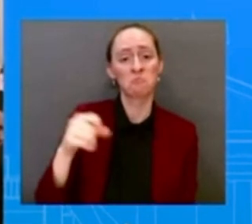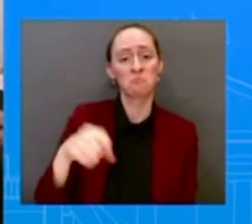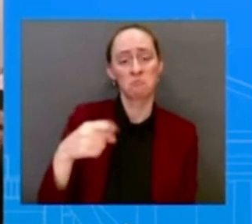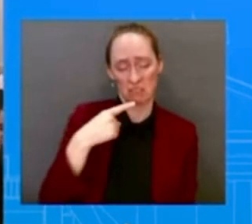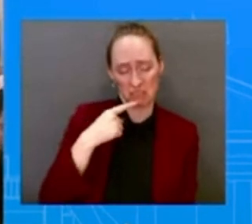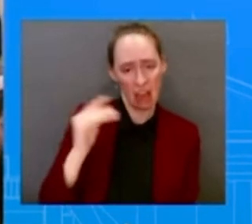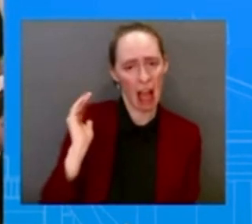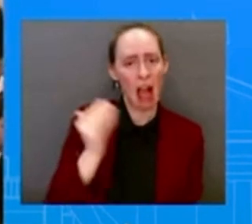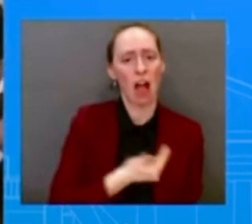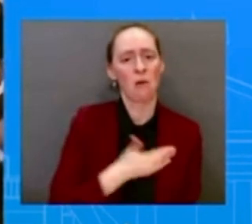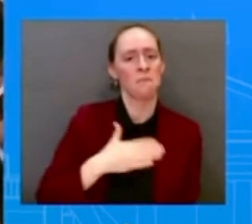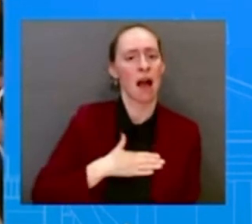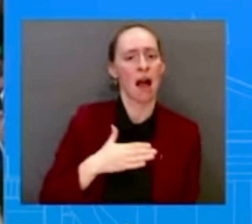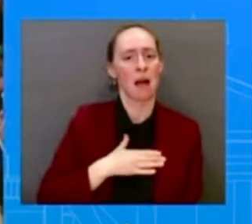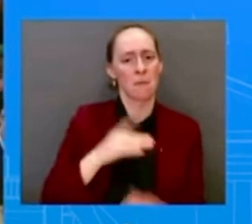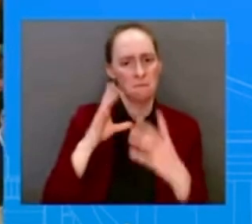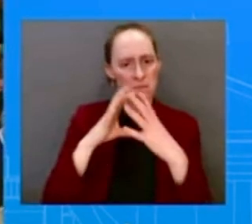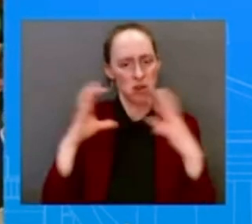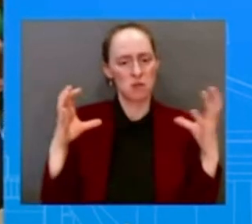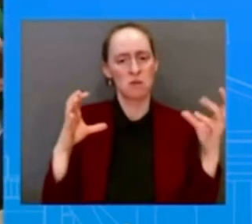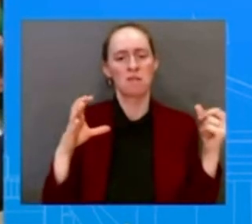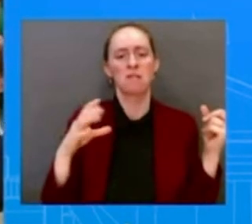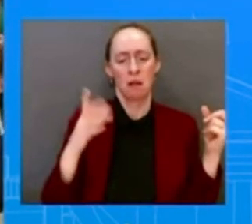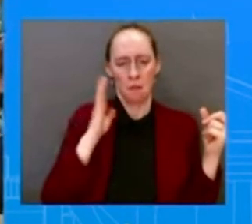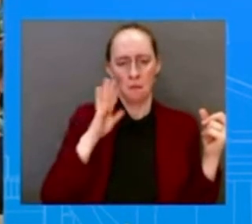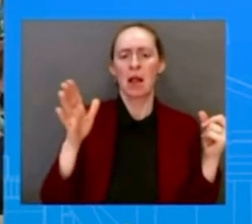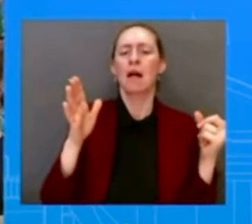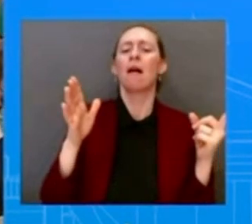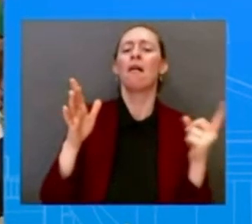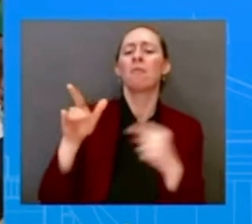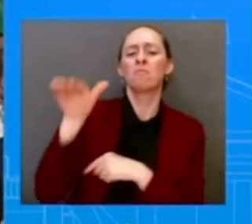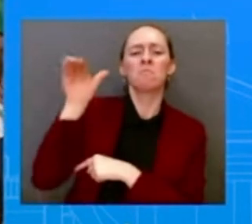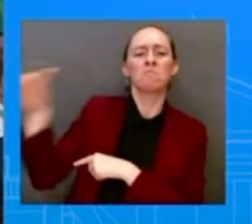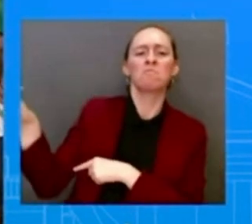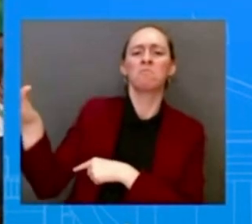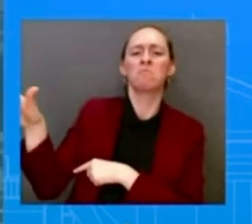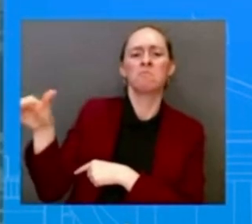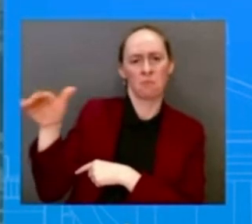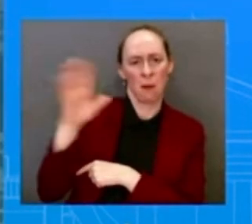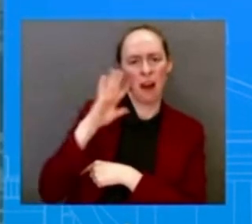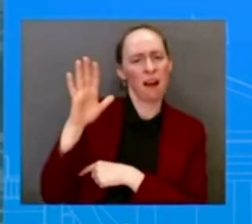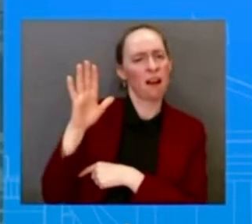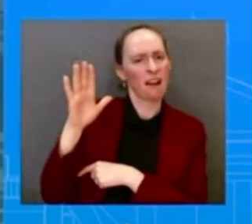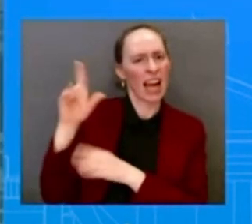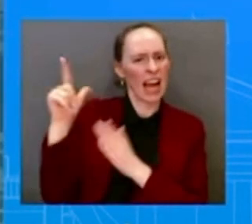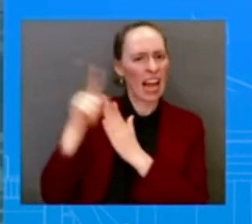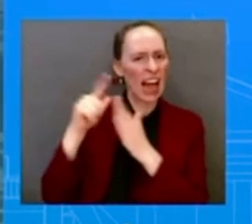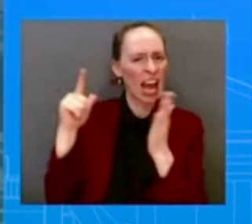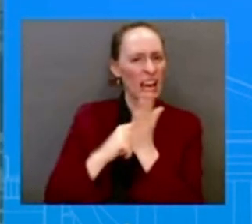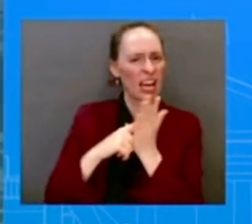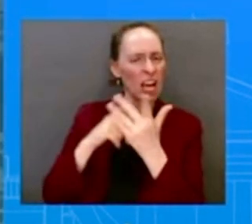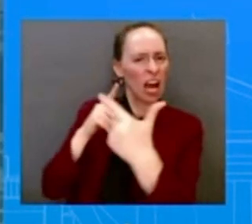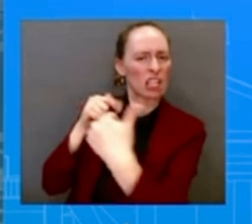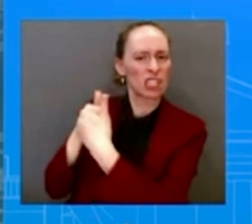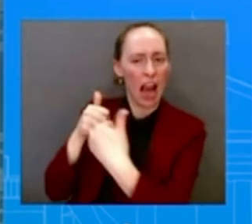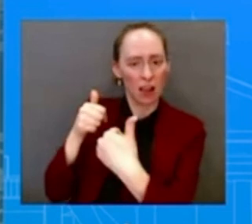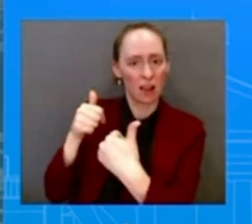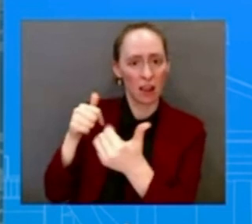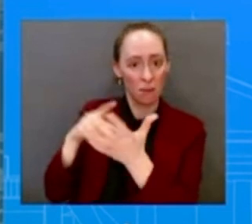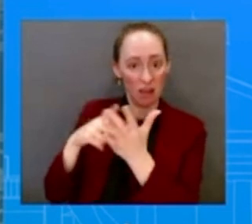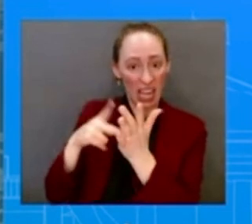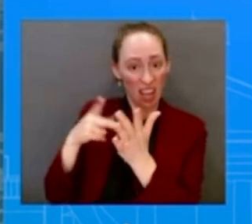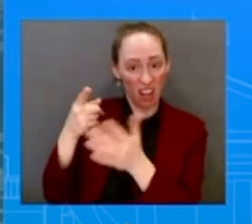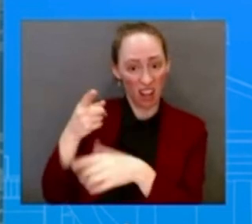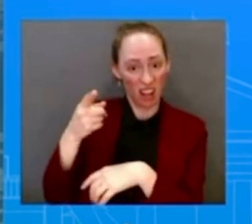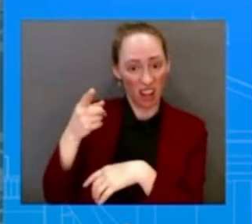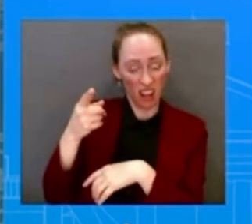you send the balloon back to the China? There are no plans to send the debris that we are